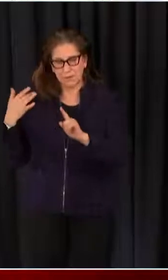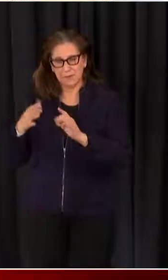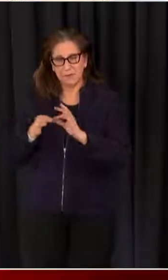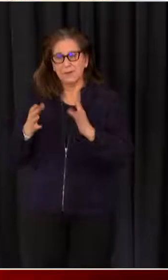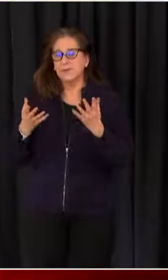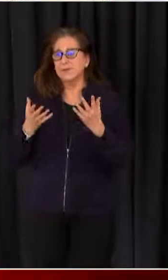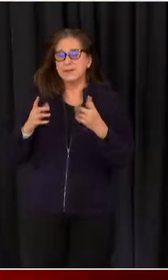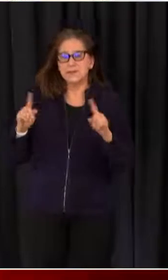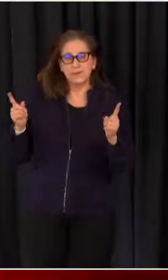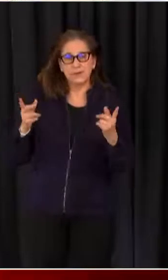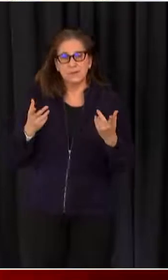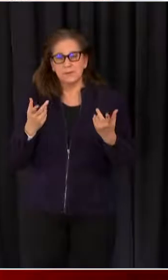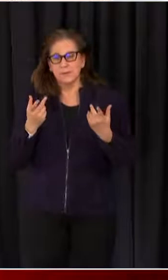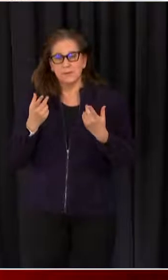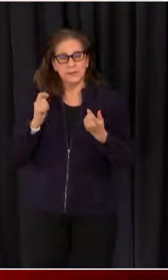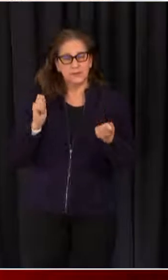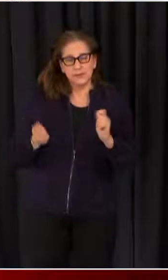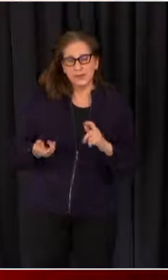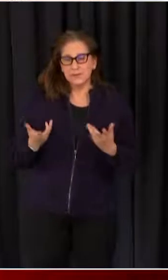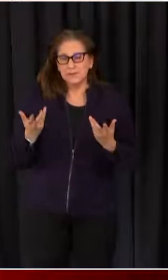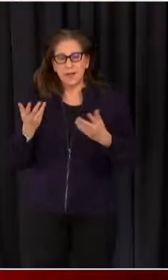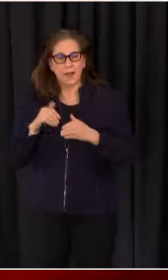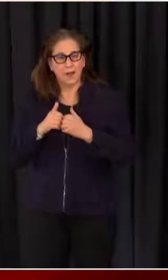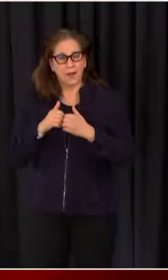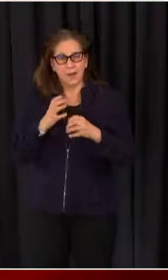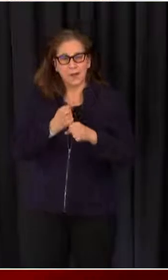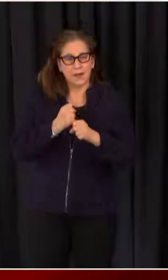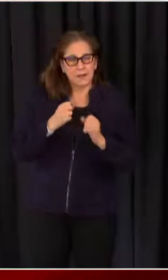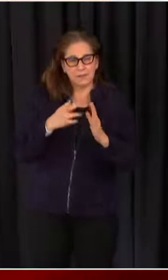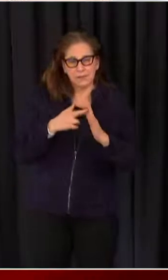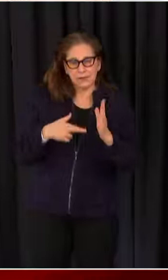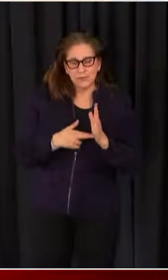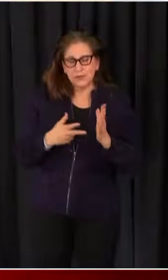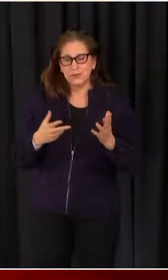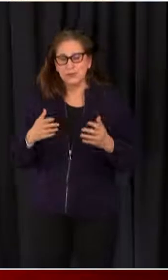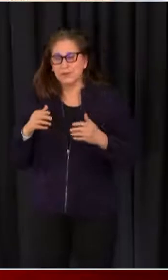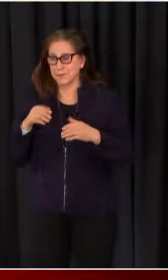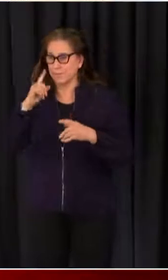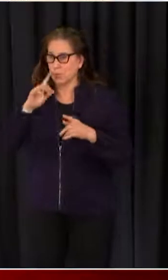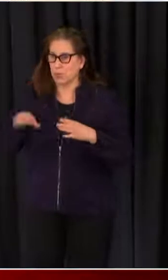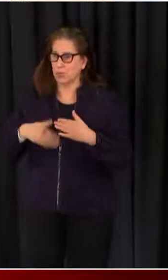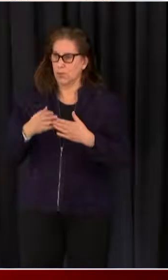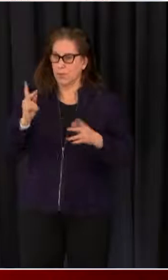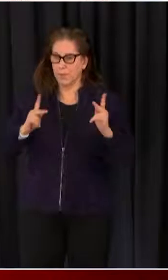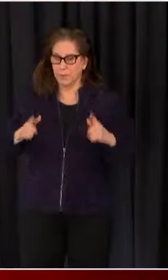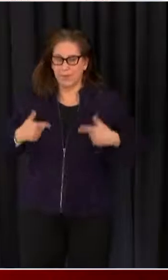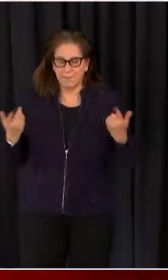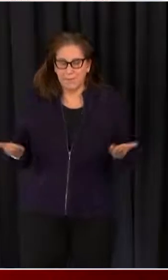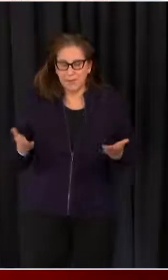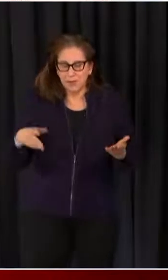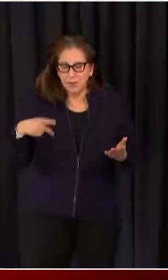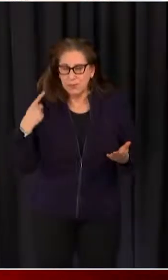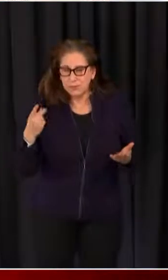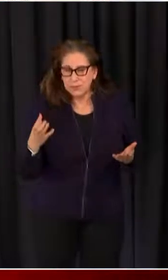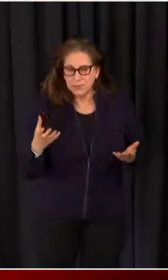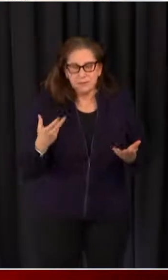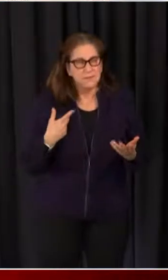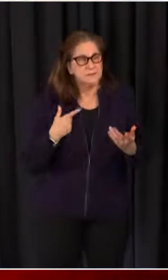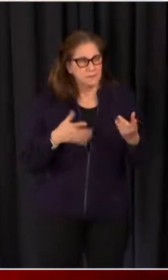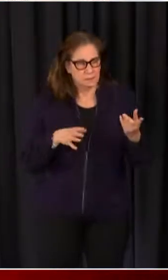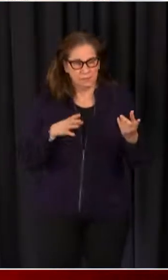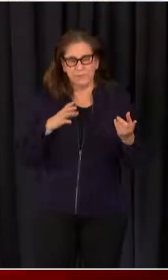different system would mean for how DC residents could register for the vaccine. And we're going to